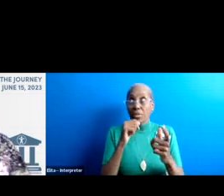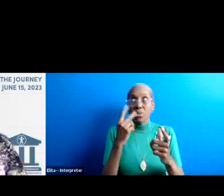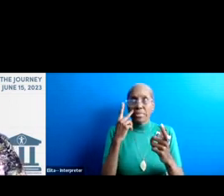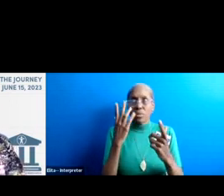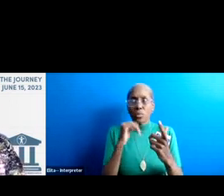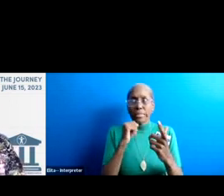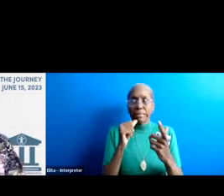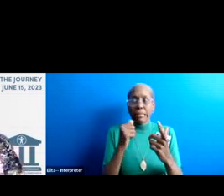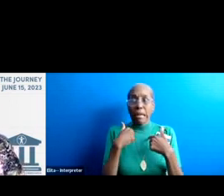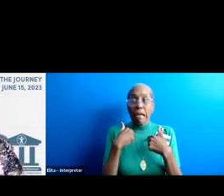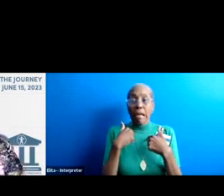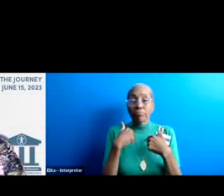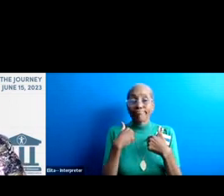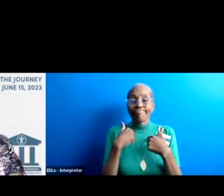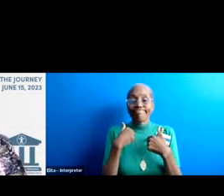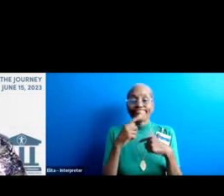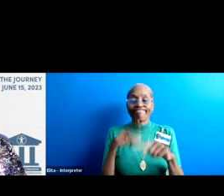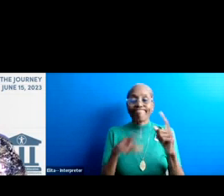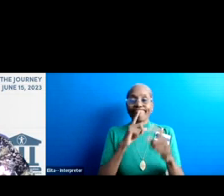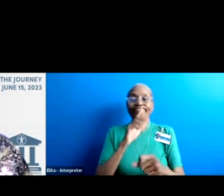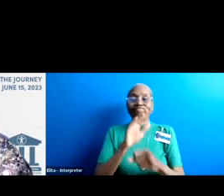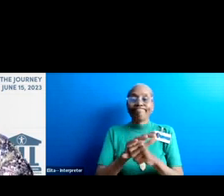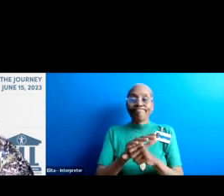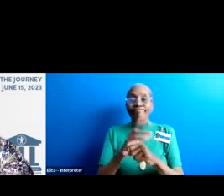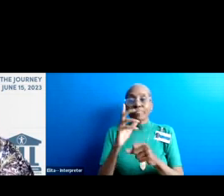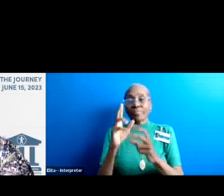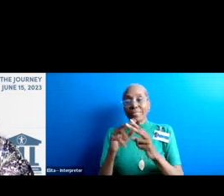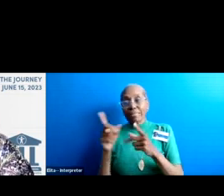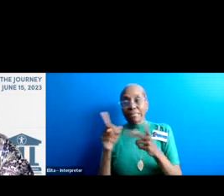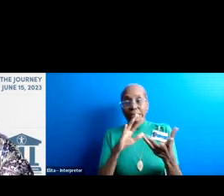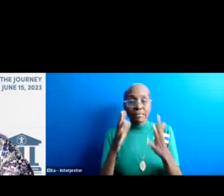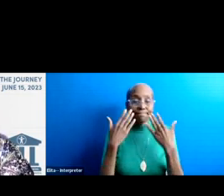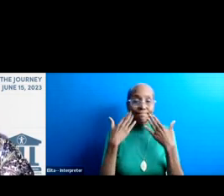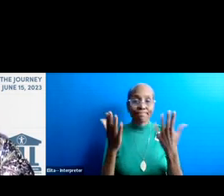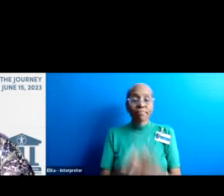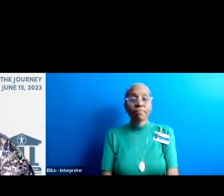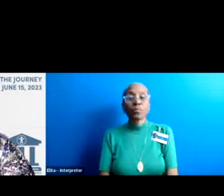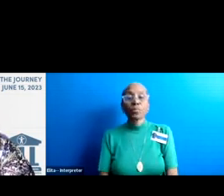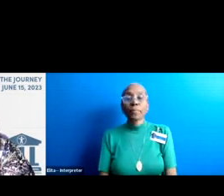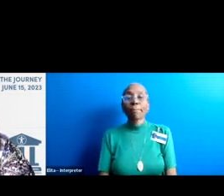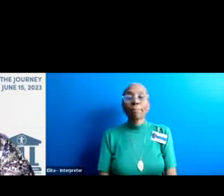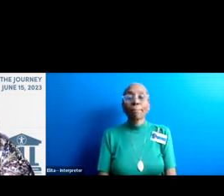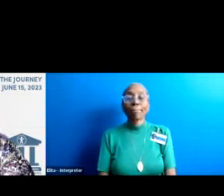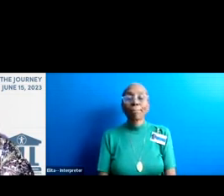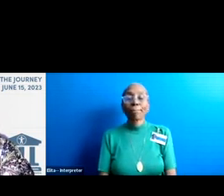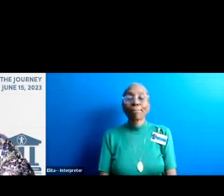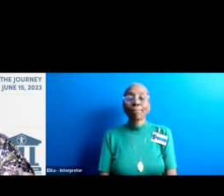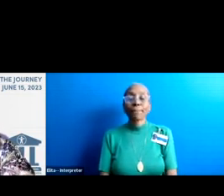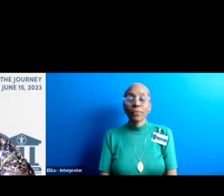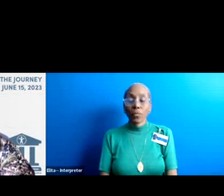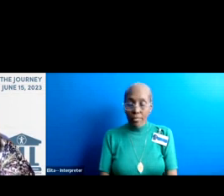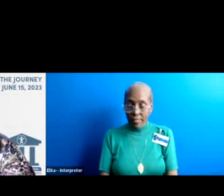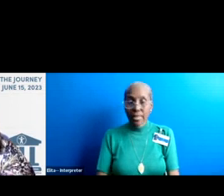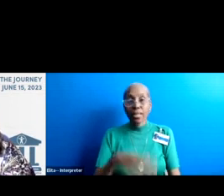be, but I can't promise that one way or the other. All right, so now let's